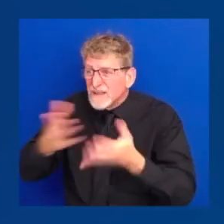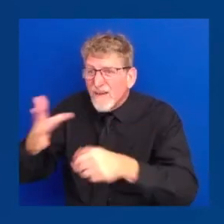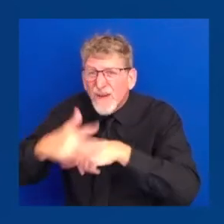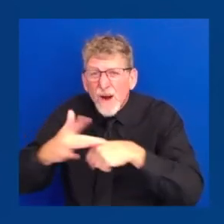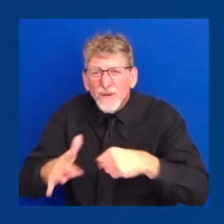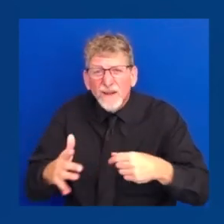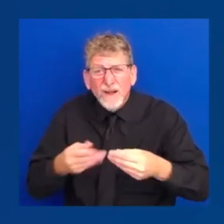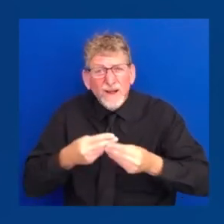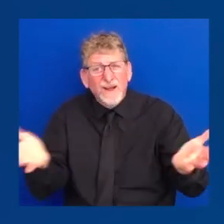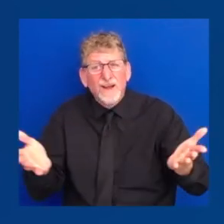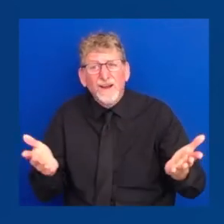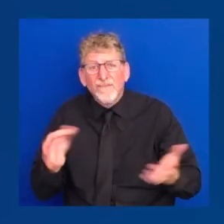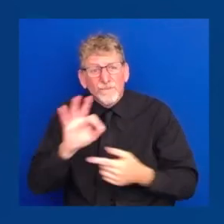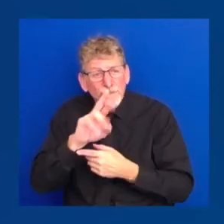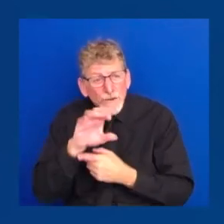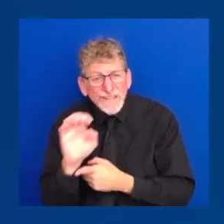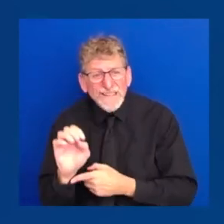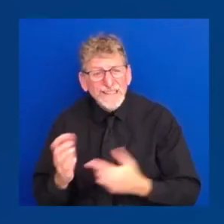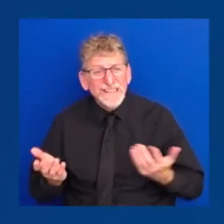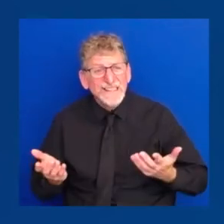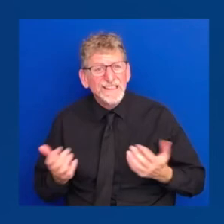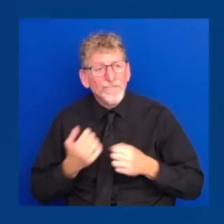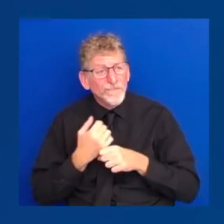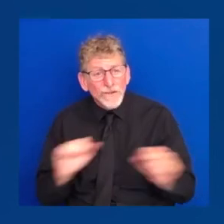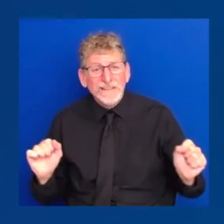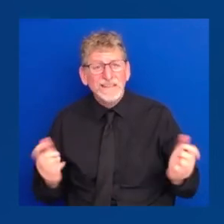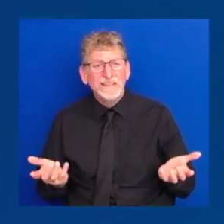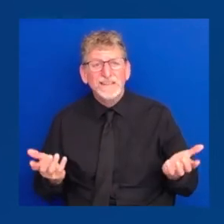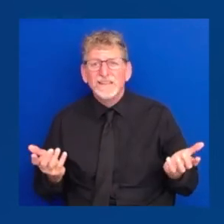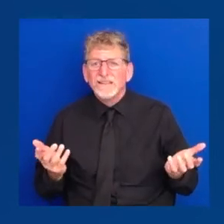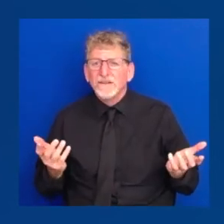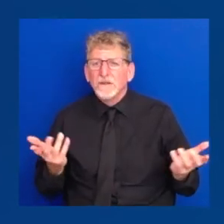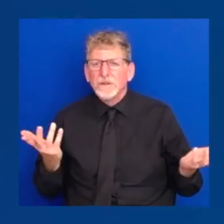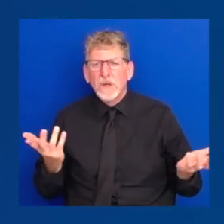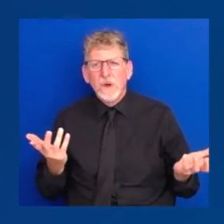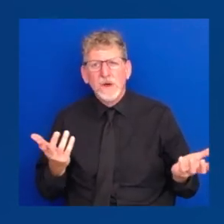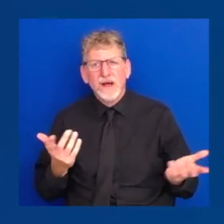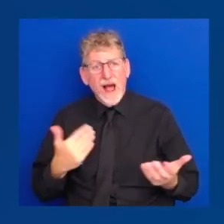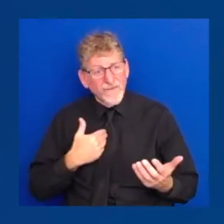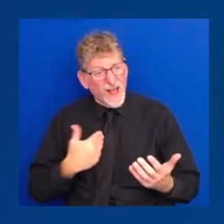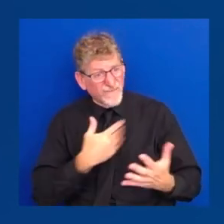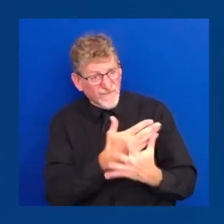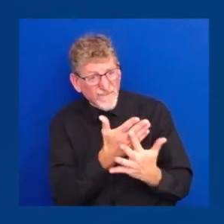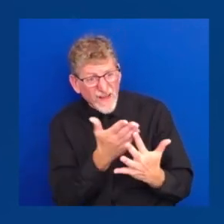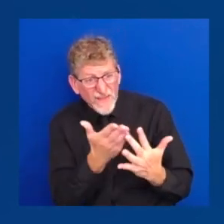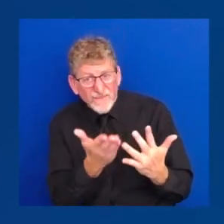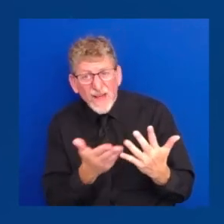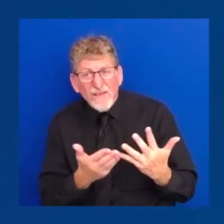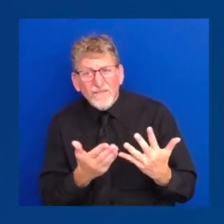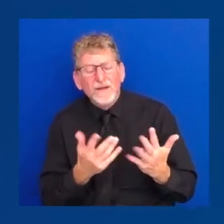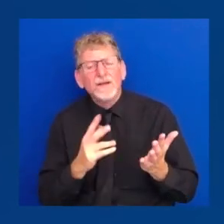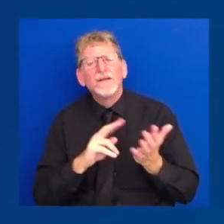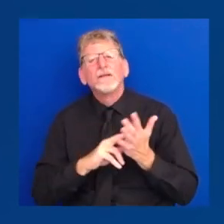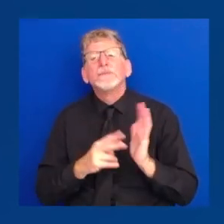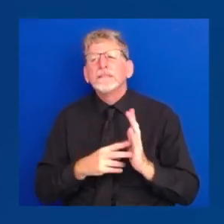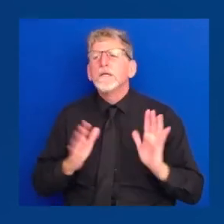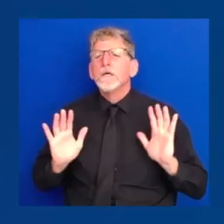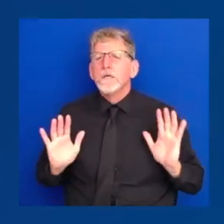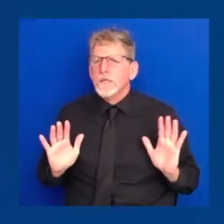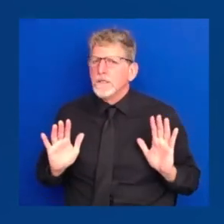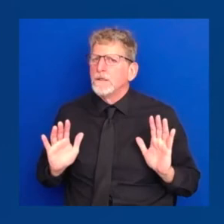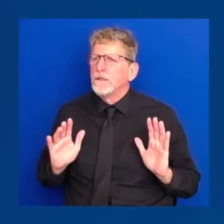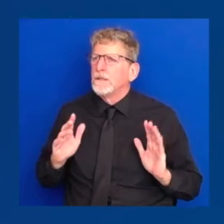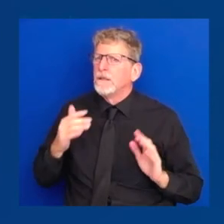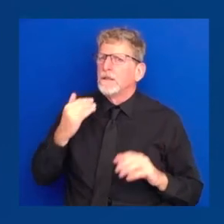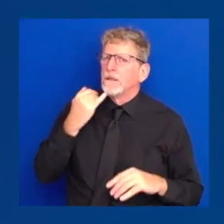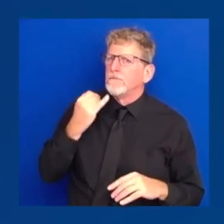the widely available nature of these tools, we've reached a new moment in the fight with COVID-19. Today,